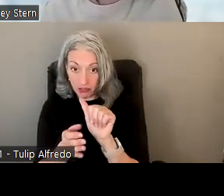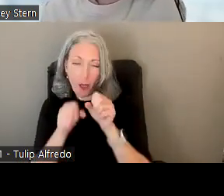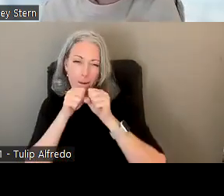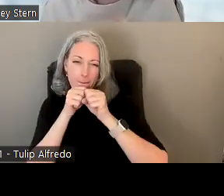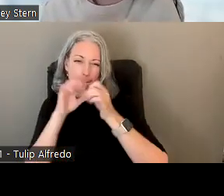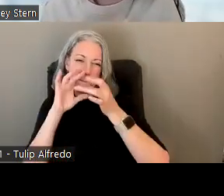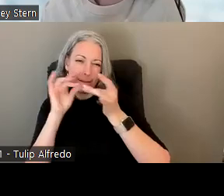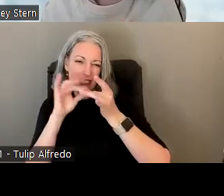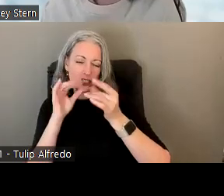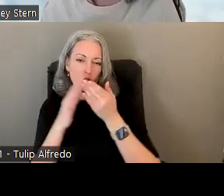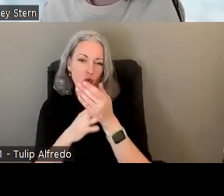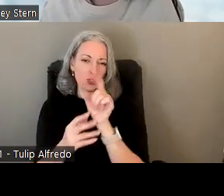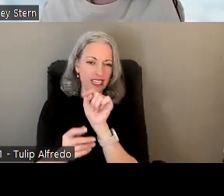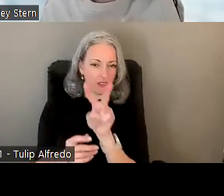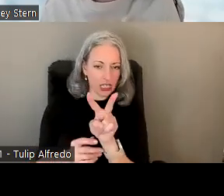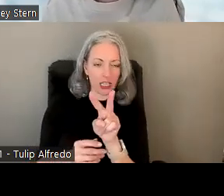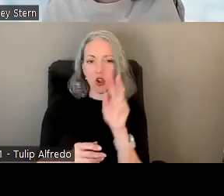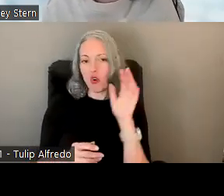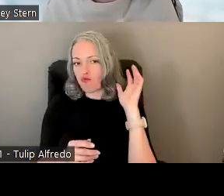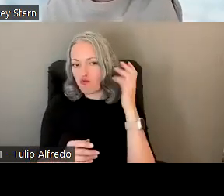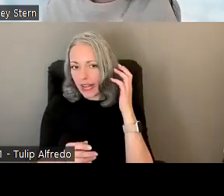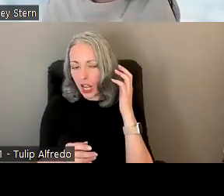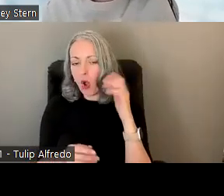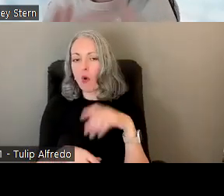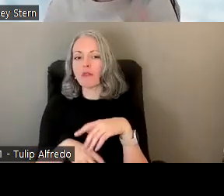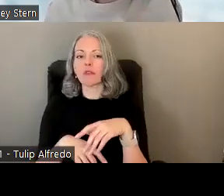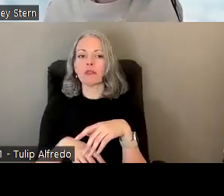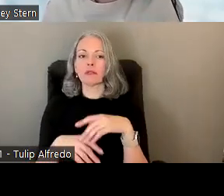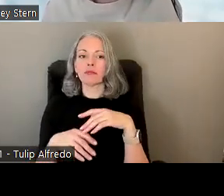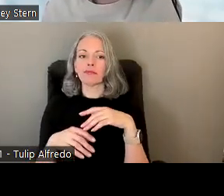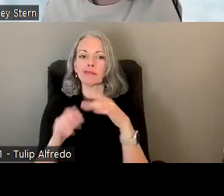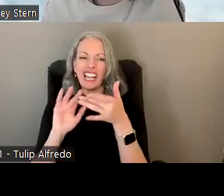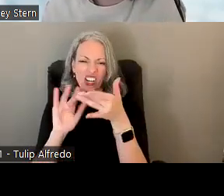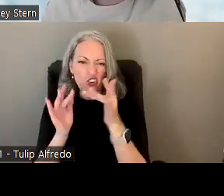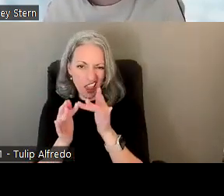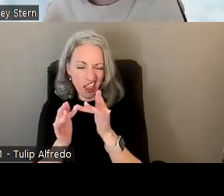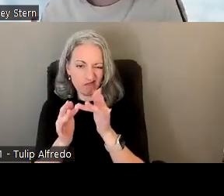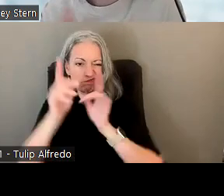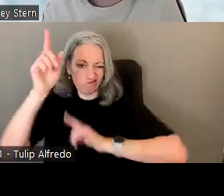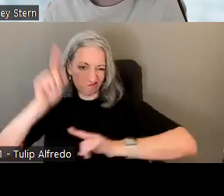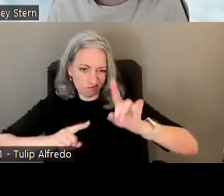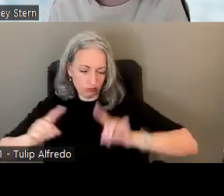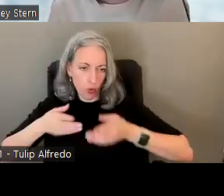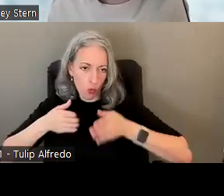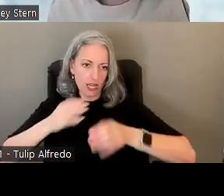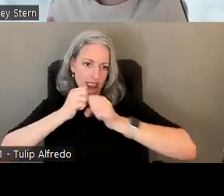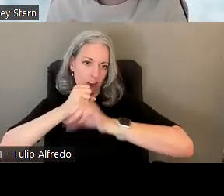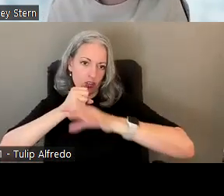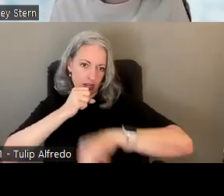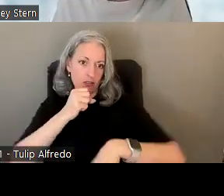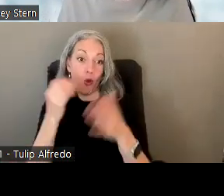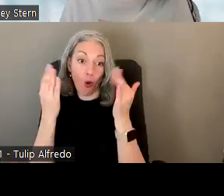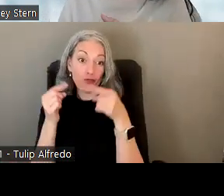messages through television, radio, digital, social, out-of-home, and print placements that you may have already seen in the market, and we hope that you